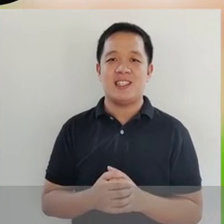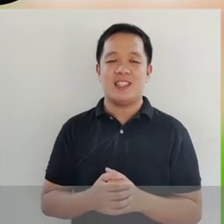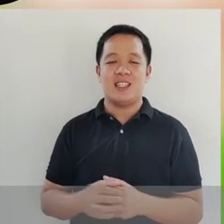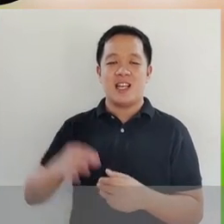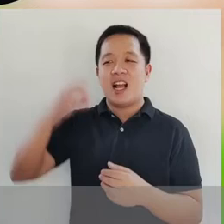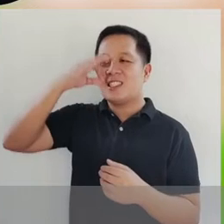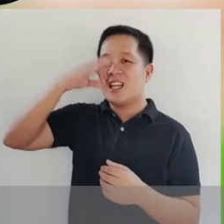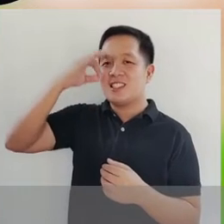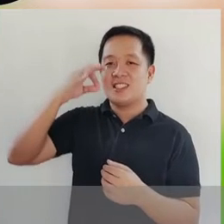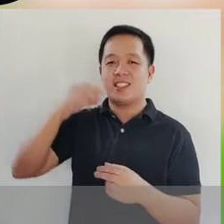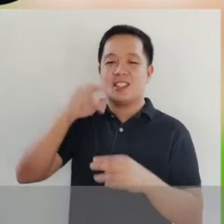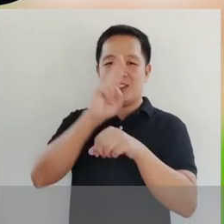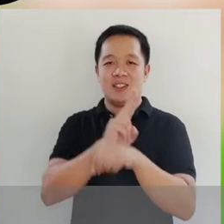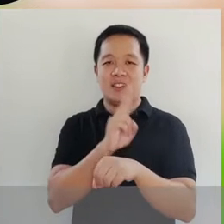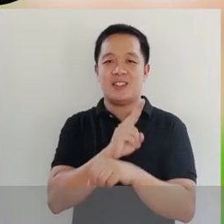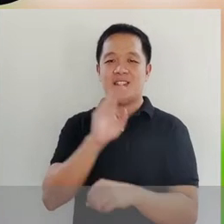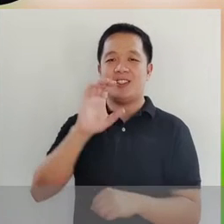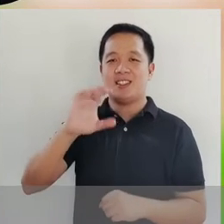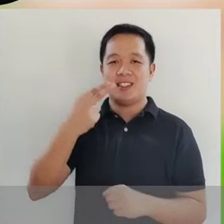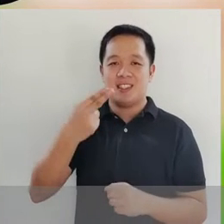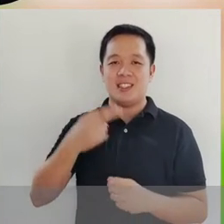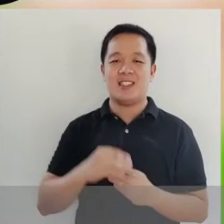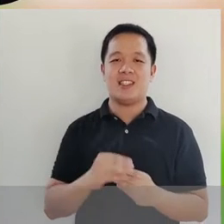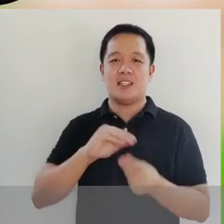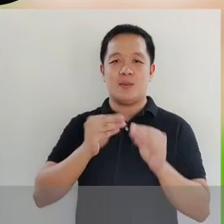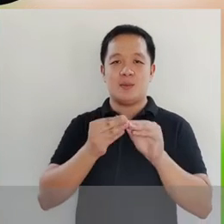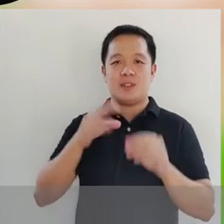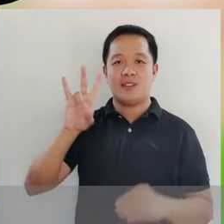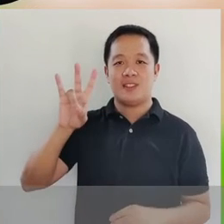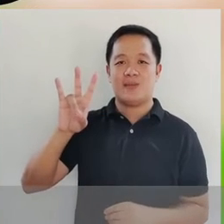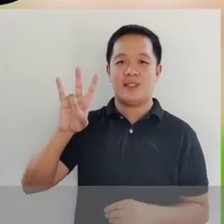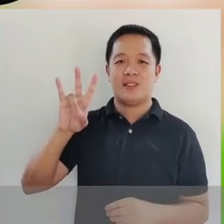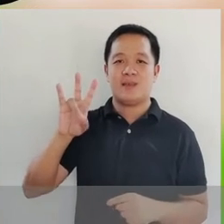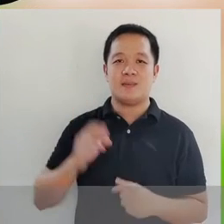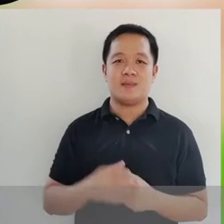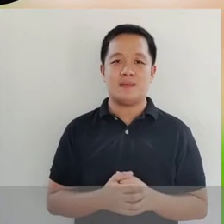CH for cherry. Number 7.